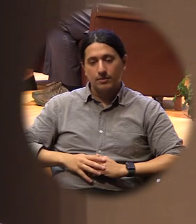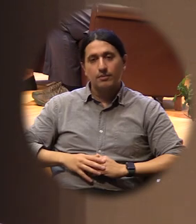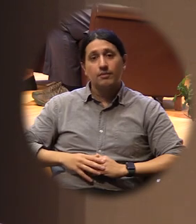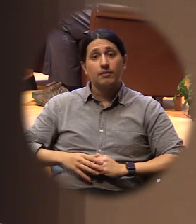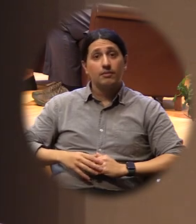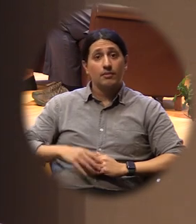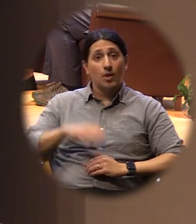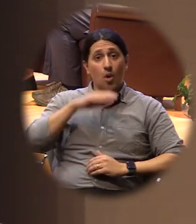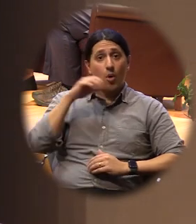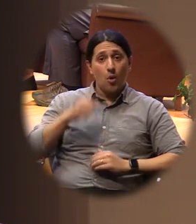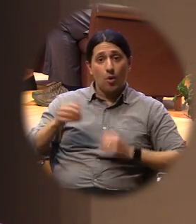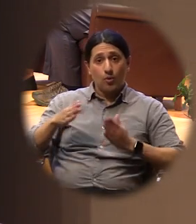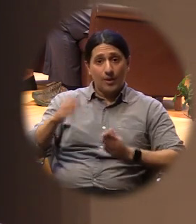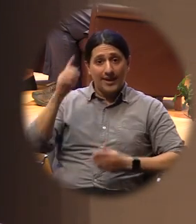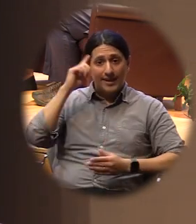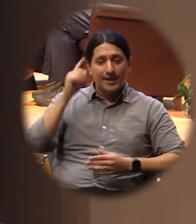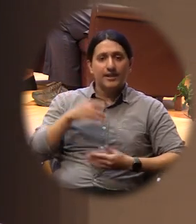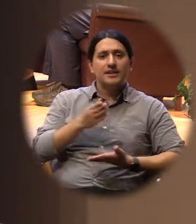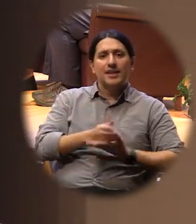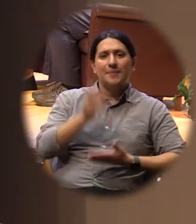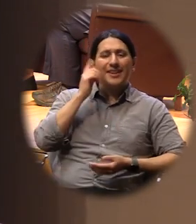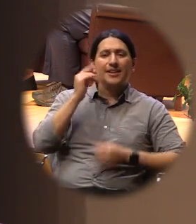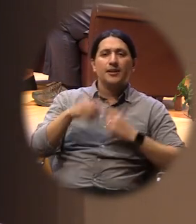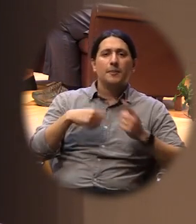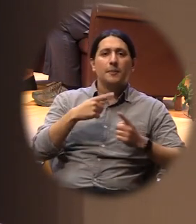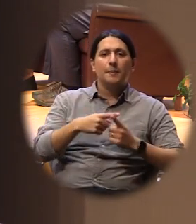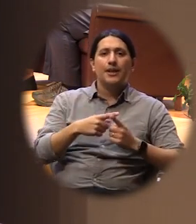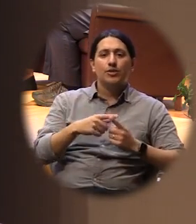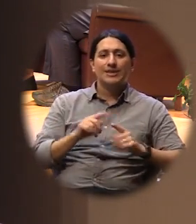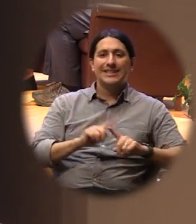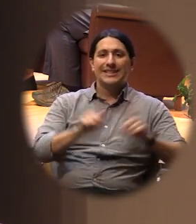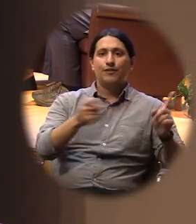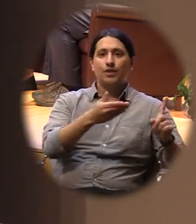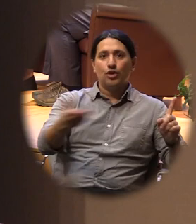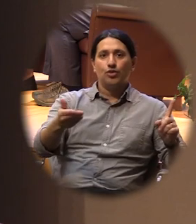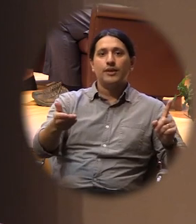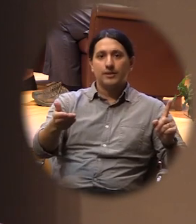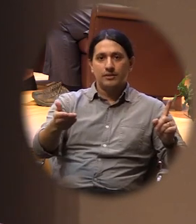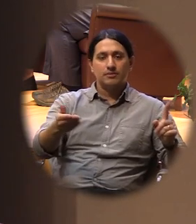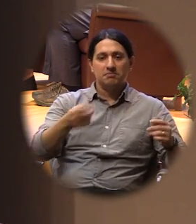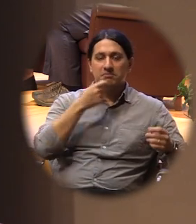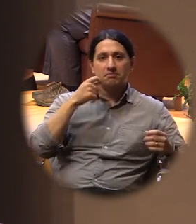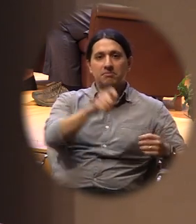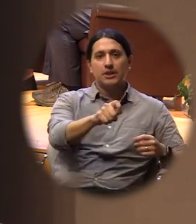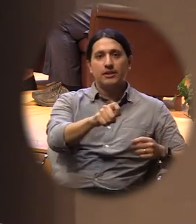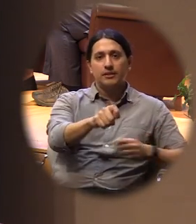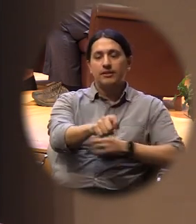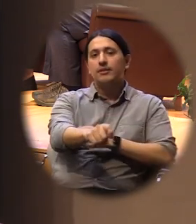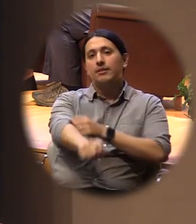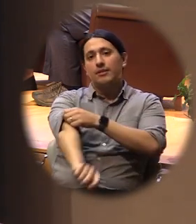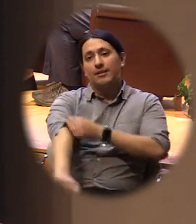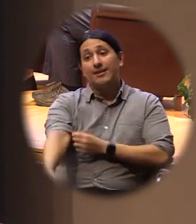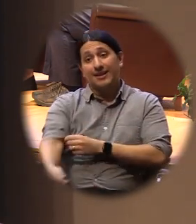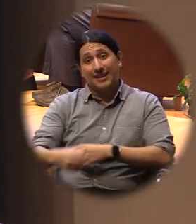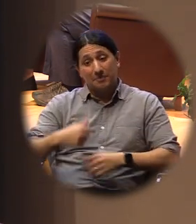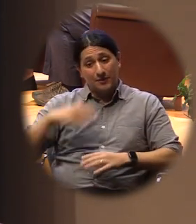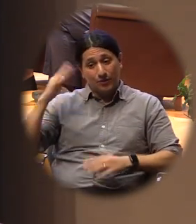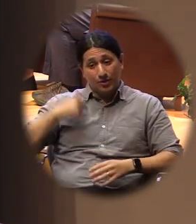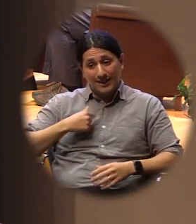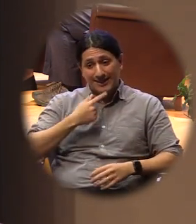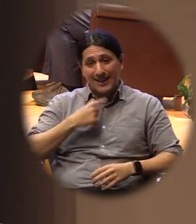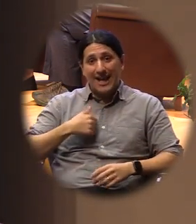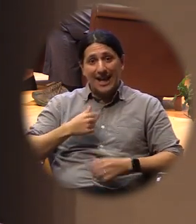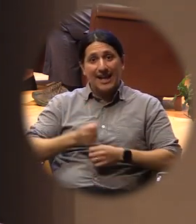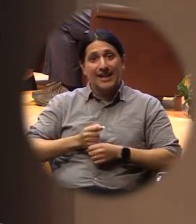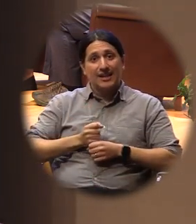thing that happens and then you have it, like you caught it. I used to say I caught feminism, and now I'm